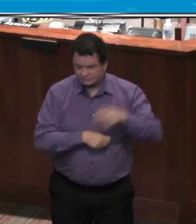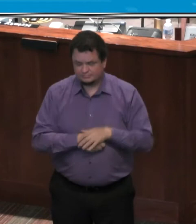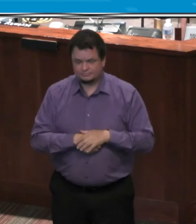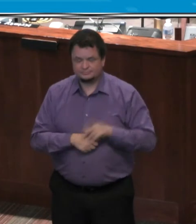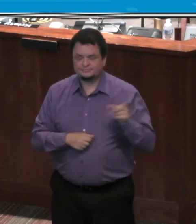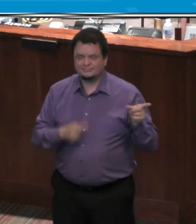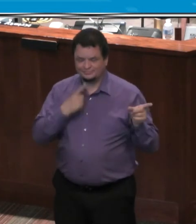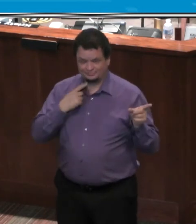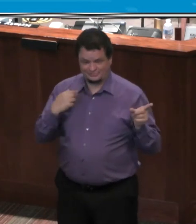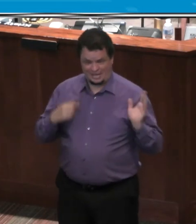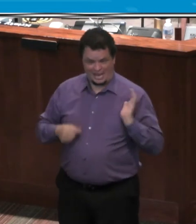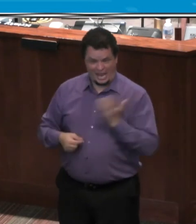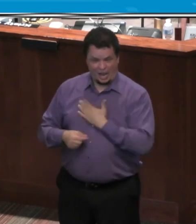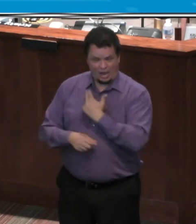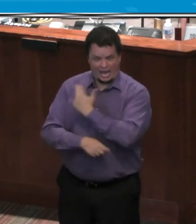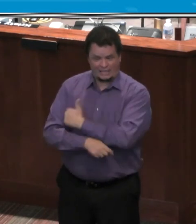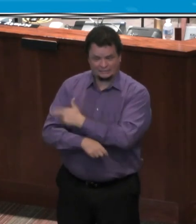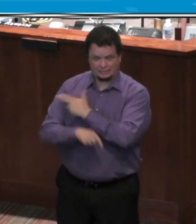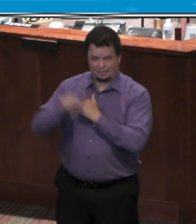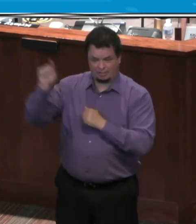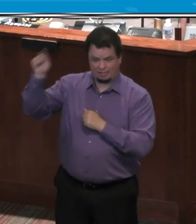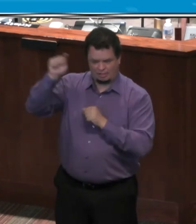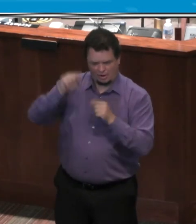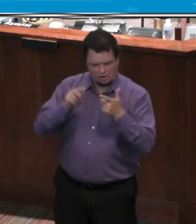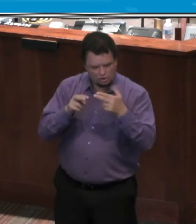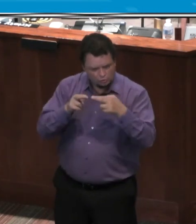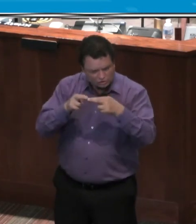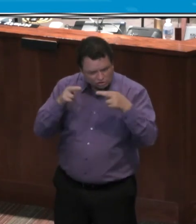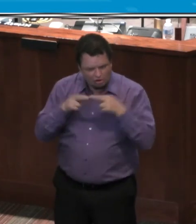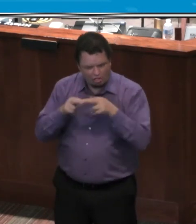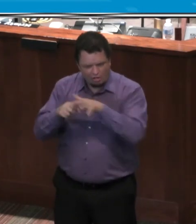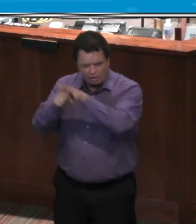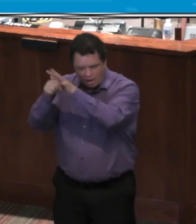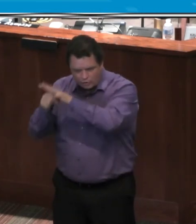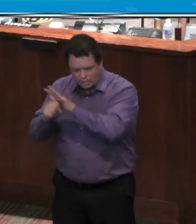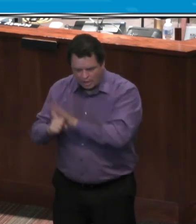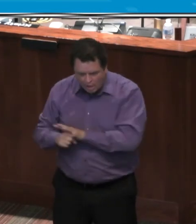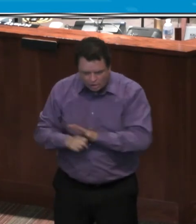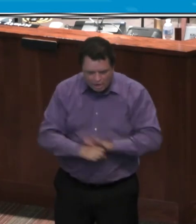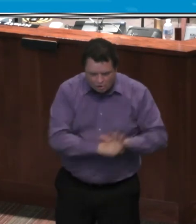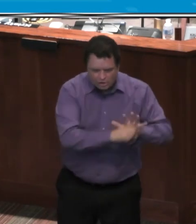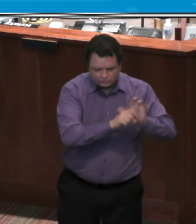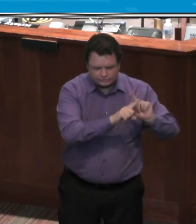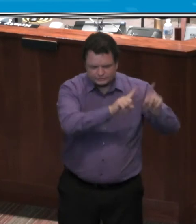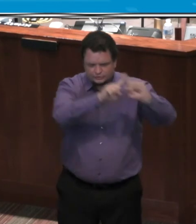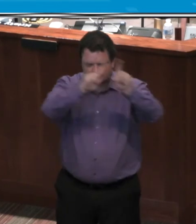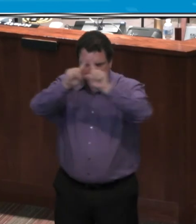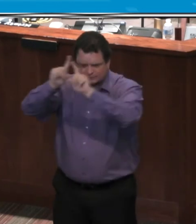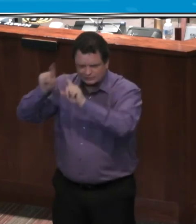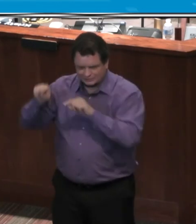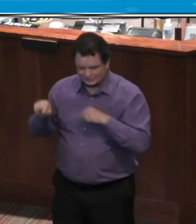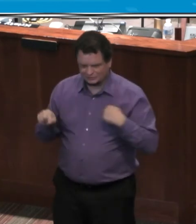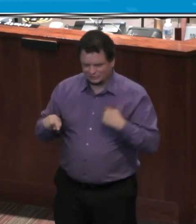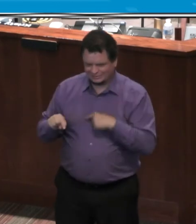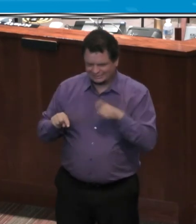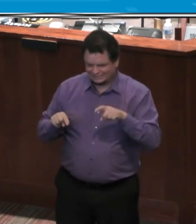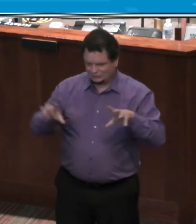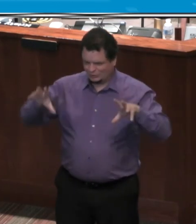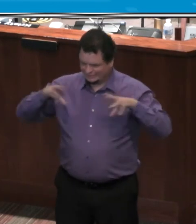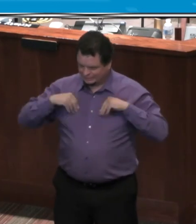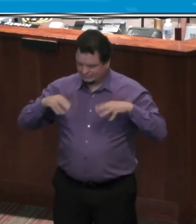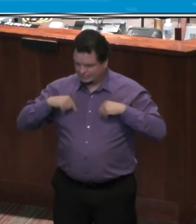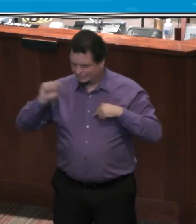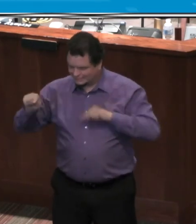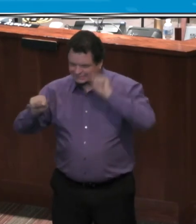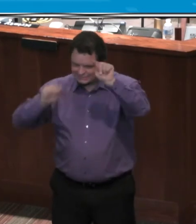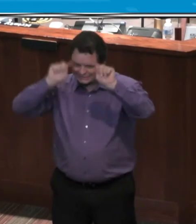patients from all over the area in Colorado as well as out of state. So we don't even have access to the information that the hospitals can provide.